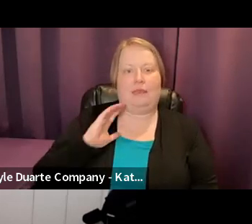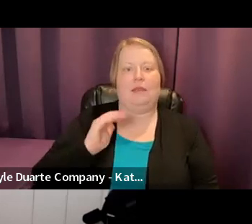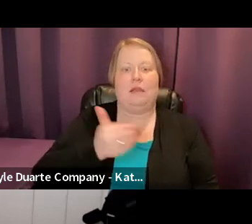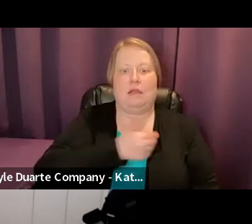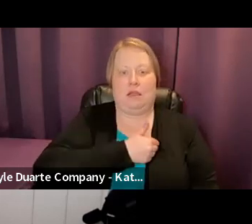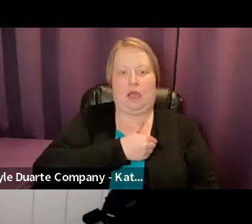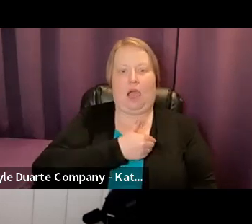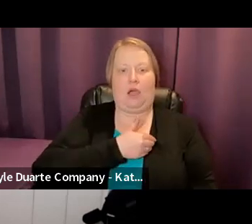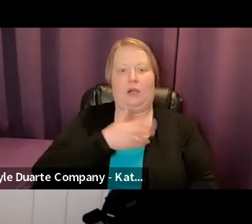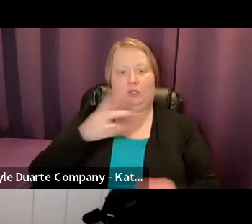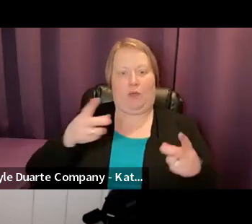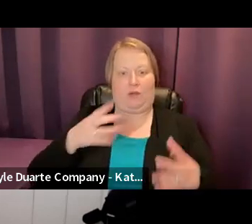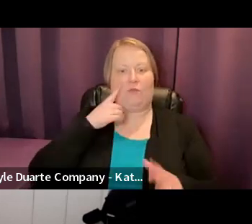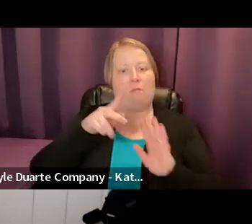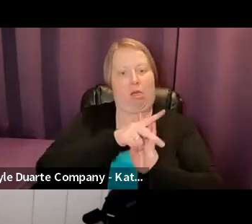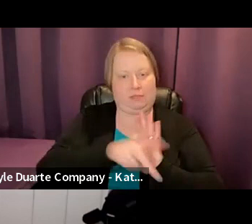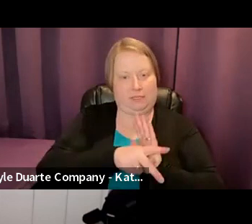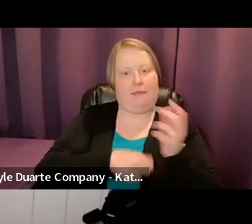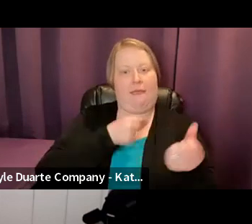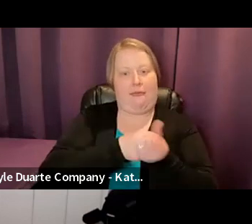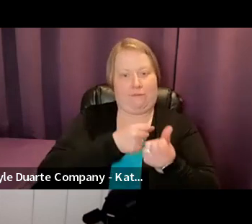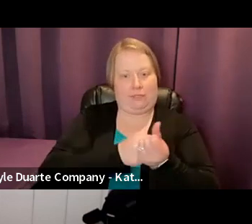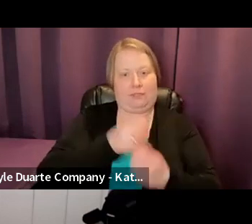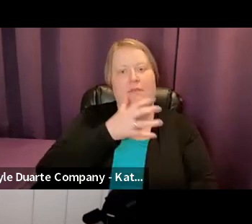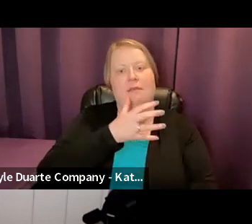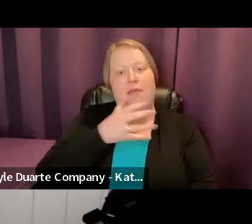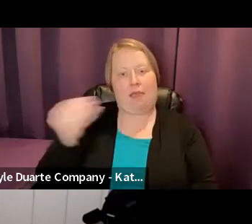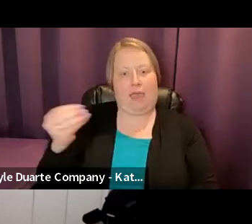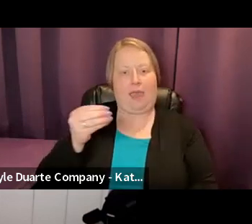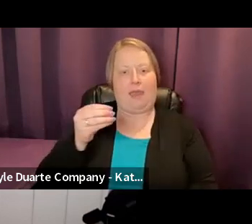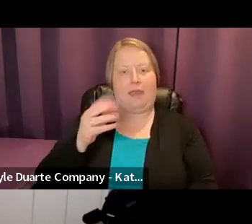wearing a shirt that has artwork by Micah Bazant,